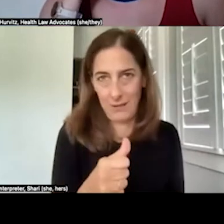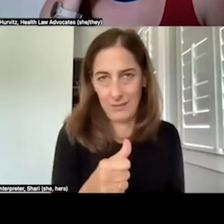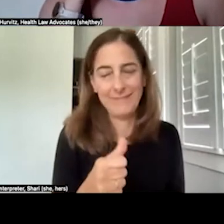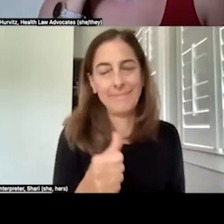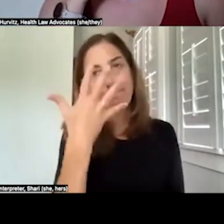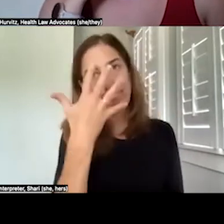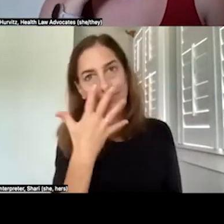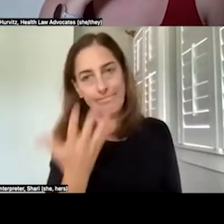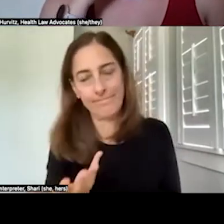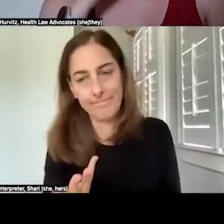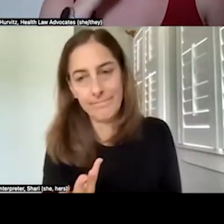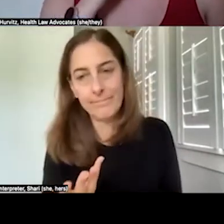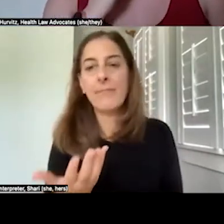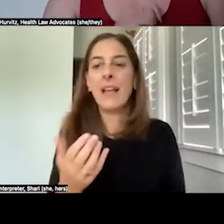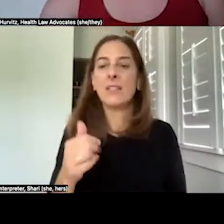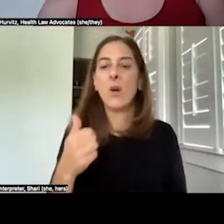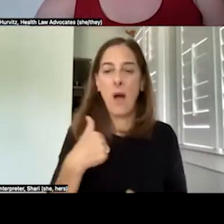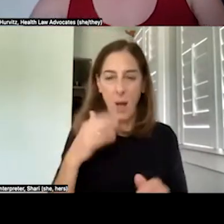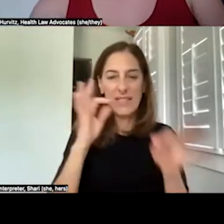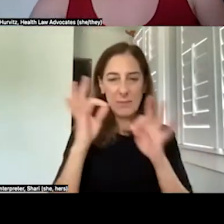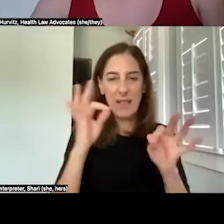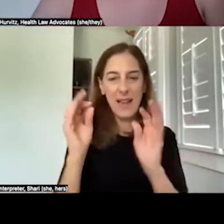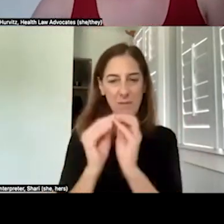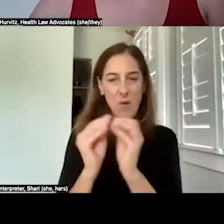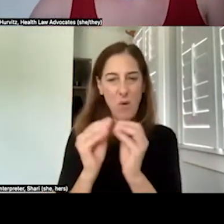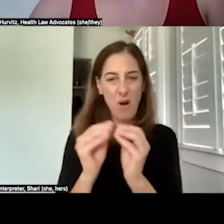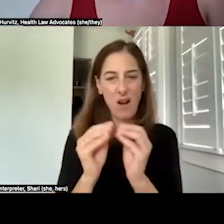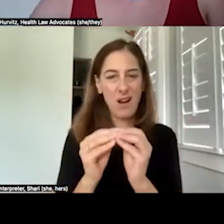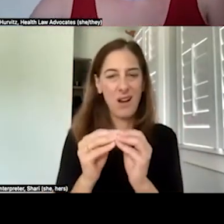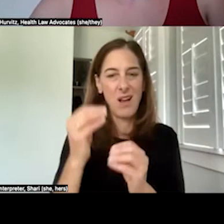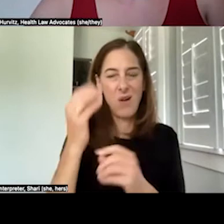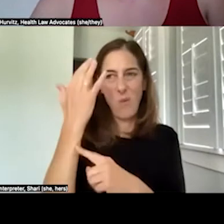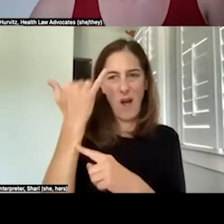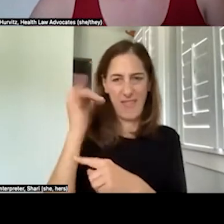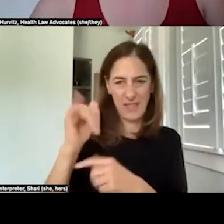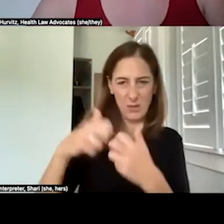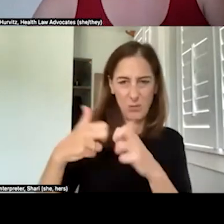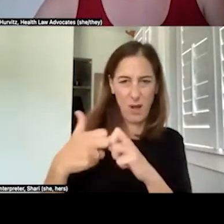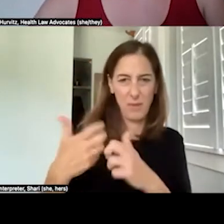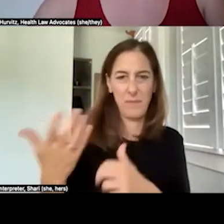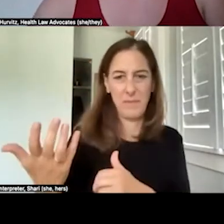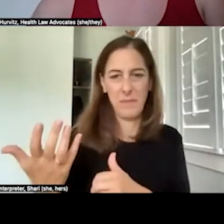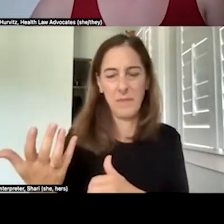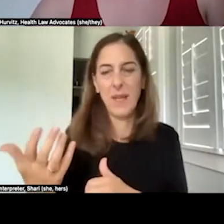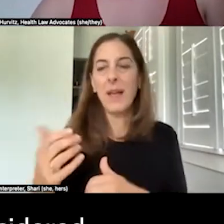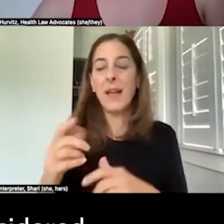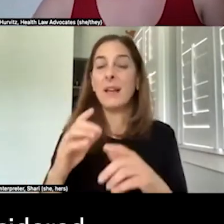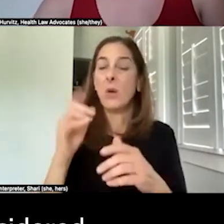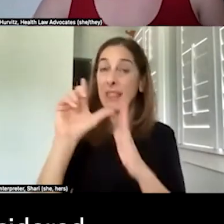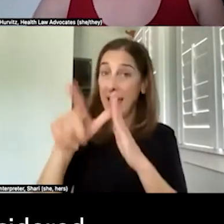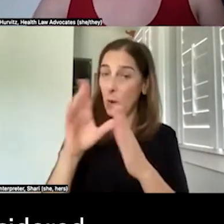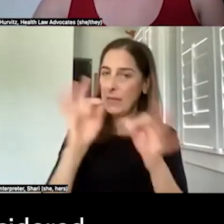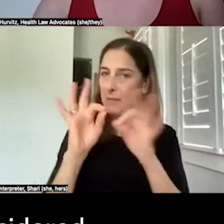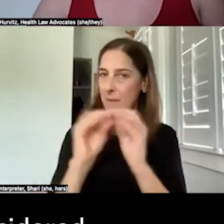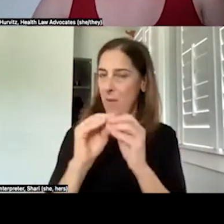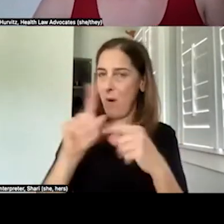affirming care. And I will talk about that more on our next panel when we talk about knowing your legal rights. But for now, be aware that many things